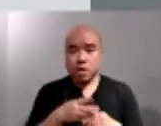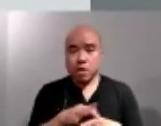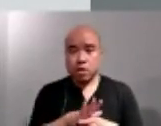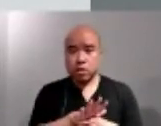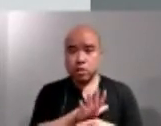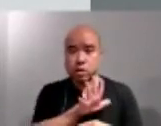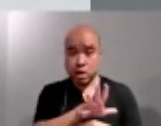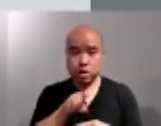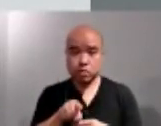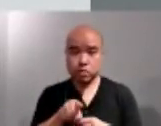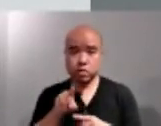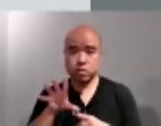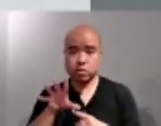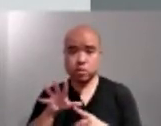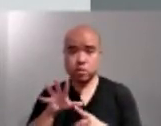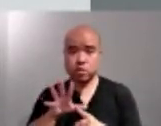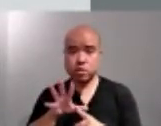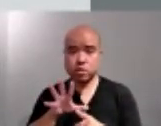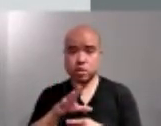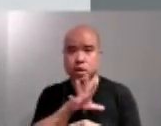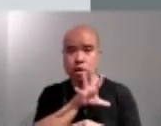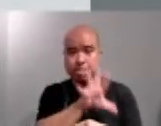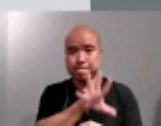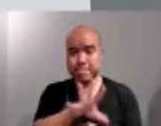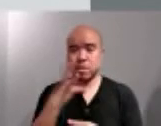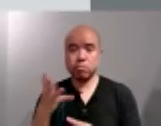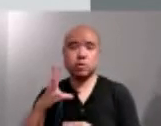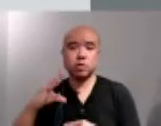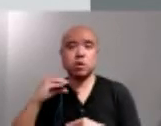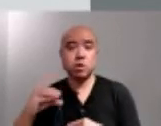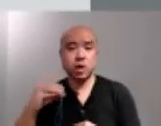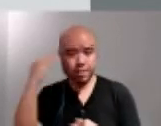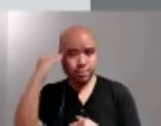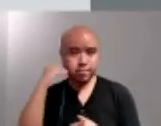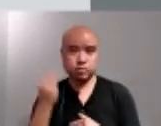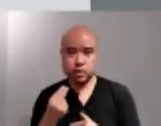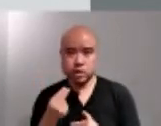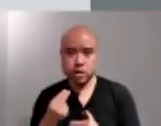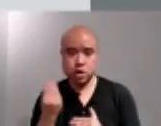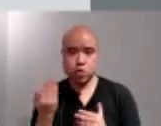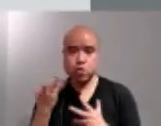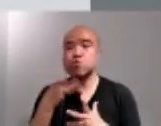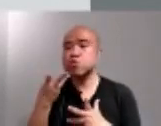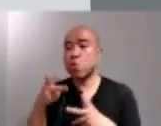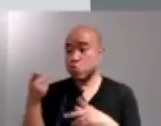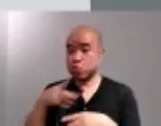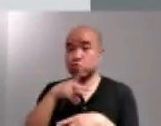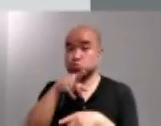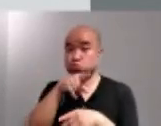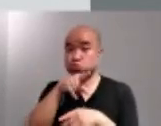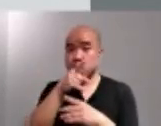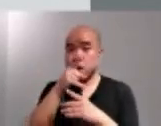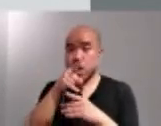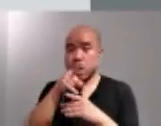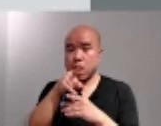$5.5 billion Korean won in donations. The second is to achieve consensus on the creation of social value within